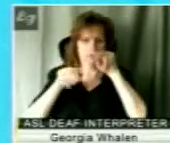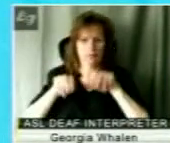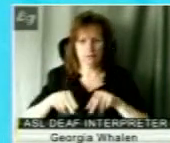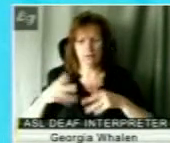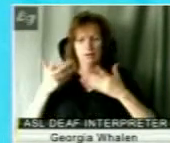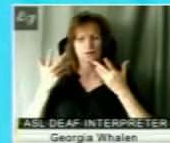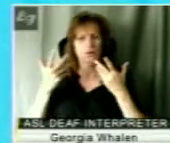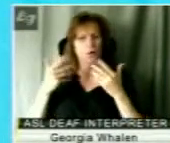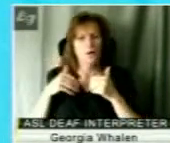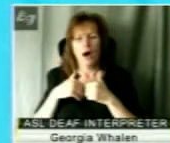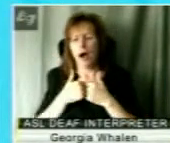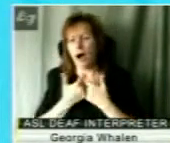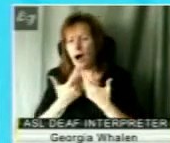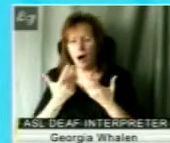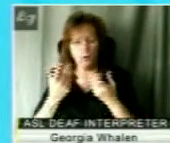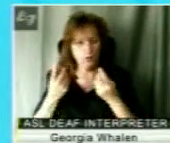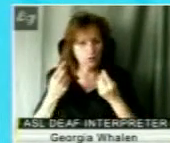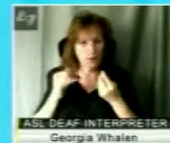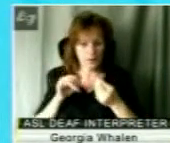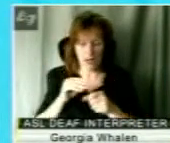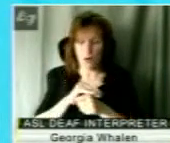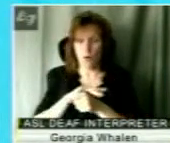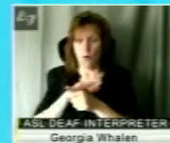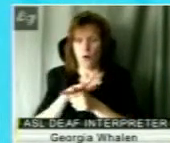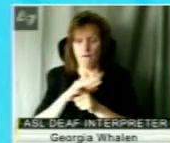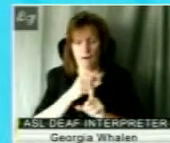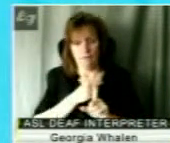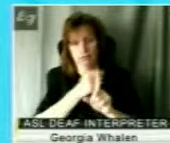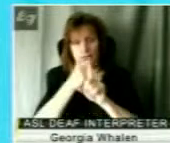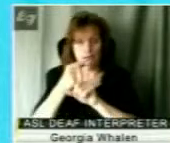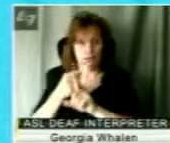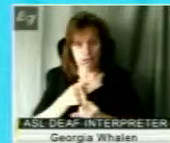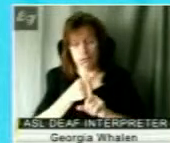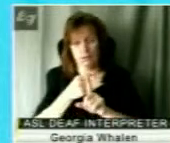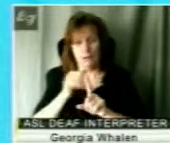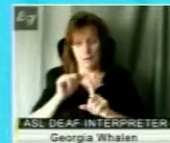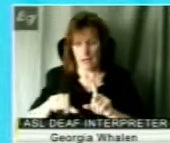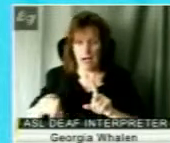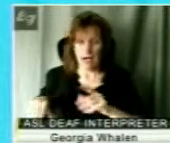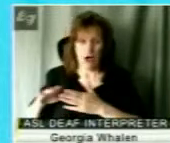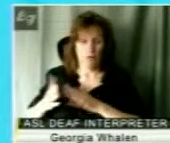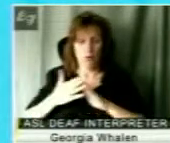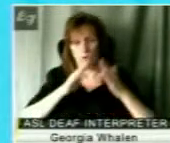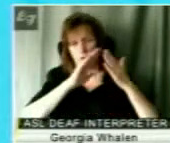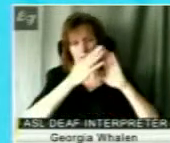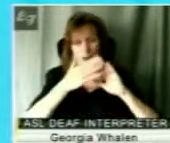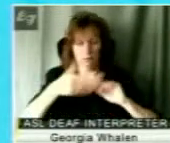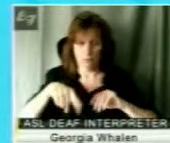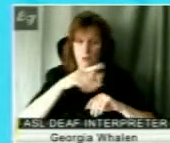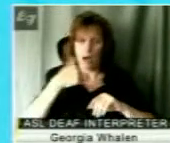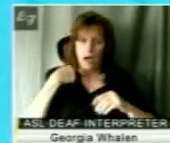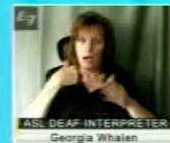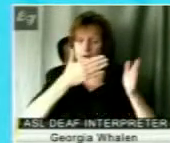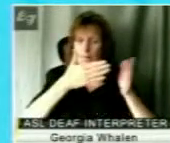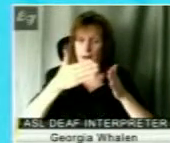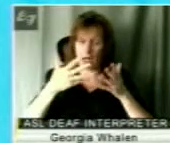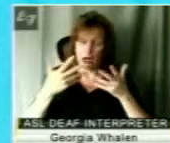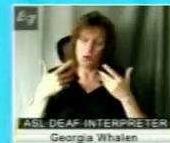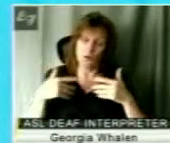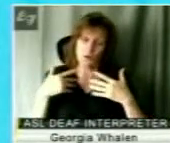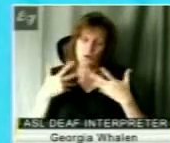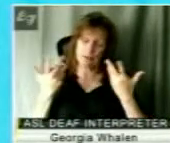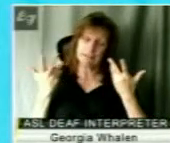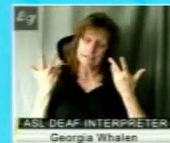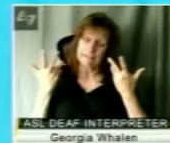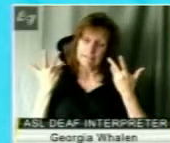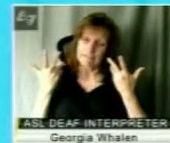do if COVID-19 gets into that community. But it is, unfortunately, a situation where it's easier to spread. And